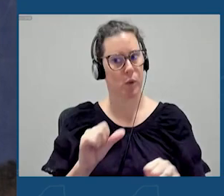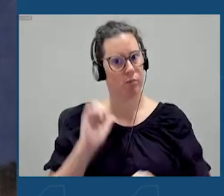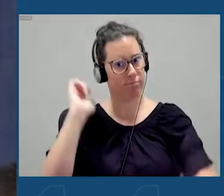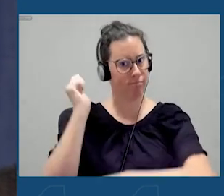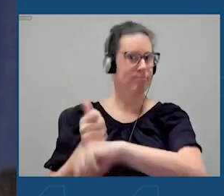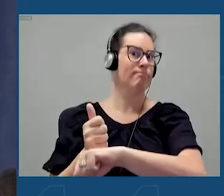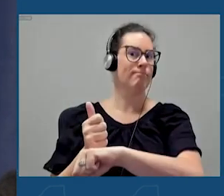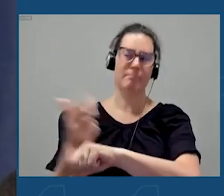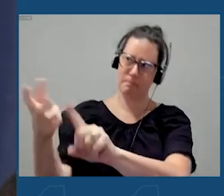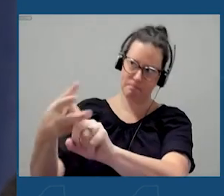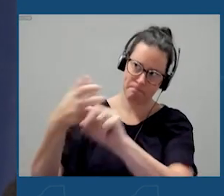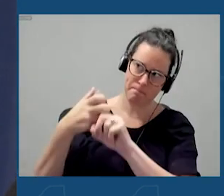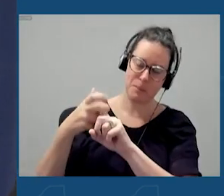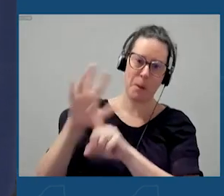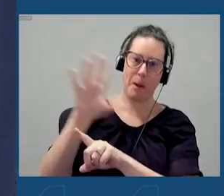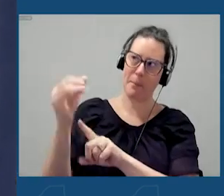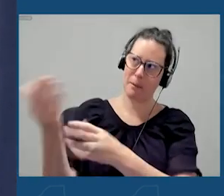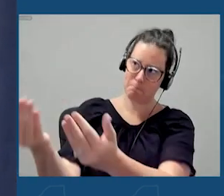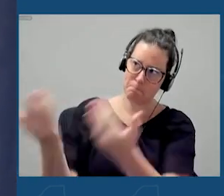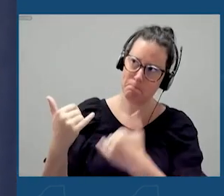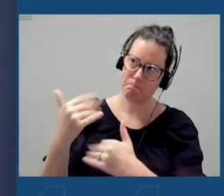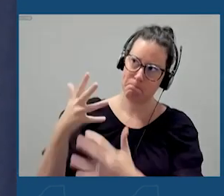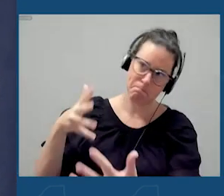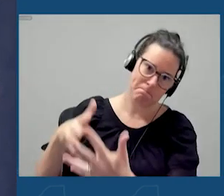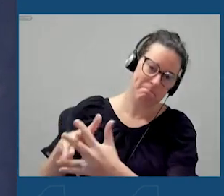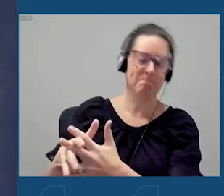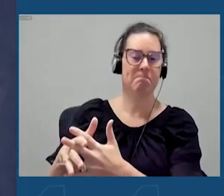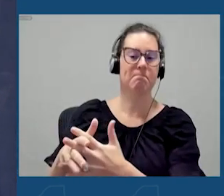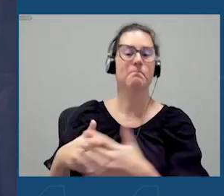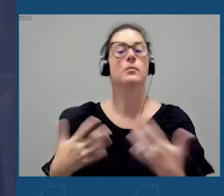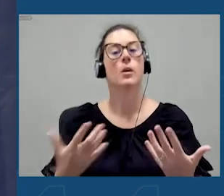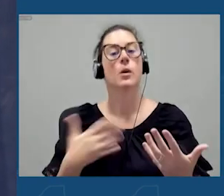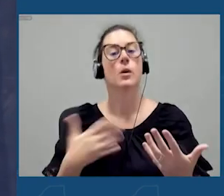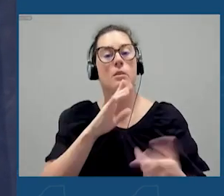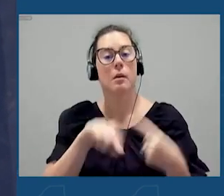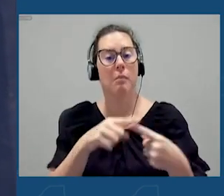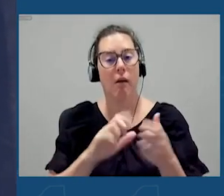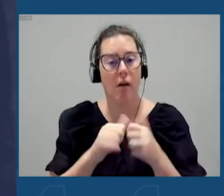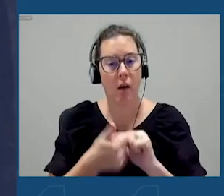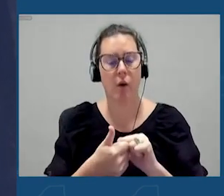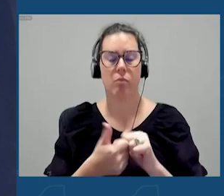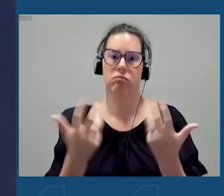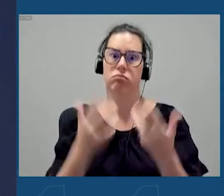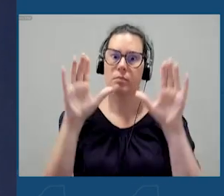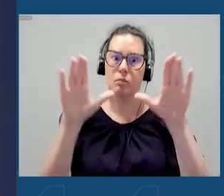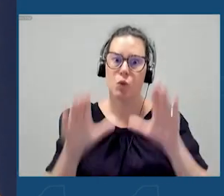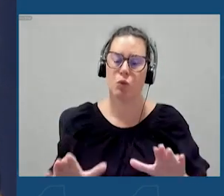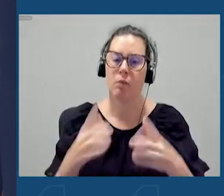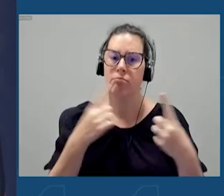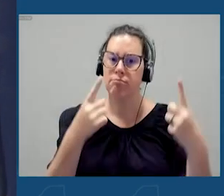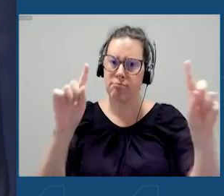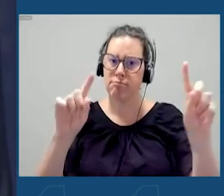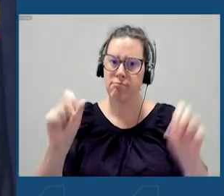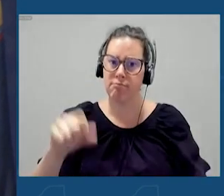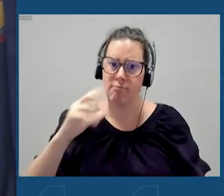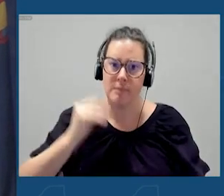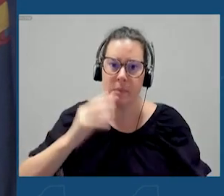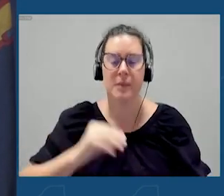one. And when we talk about how we do that, we've had great success. We did this with